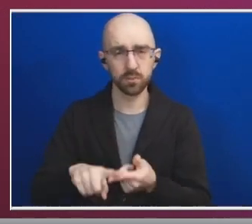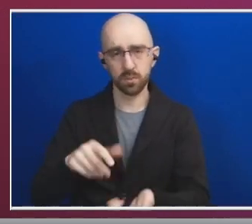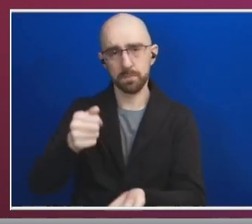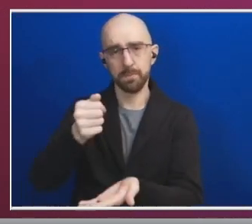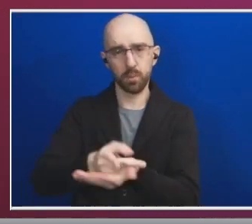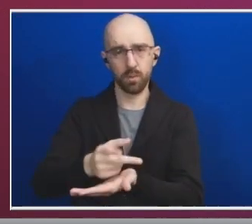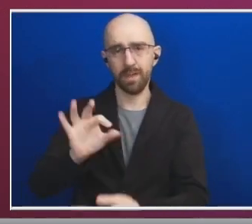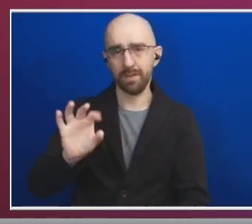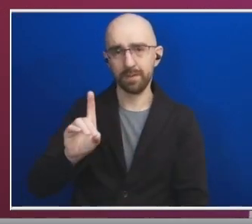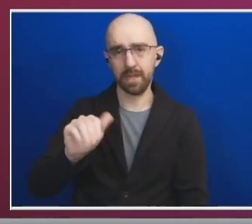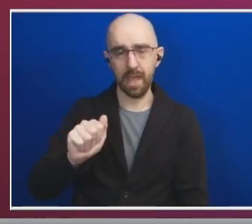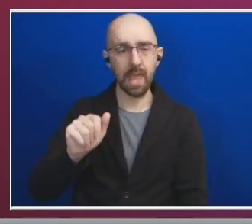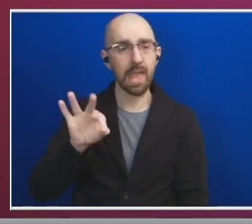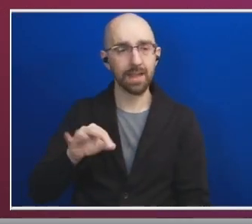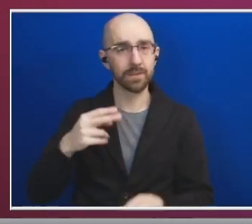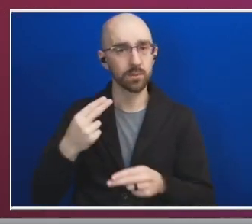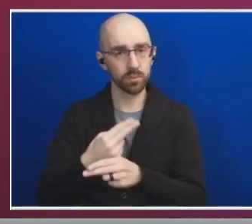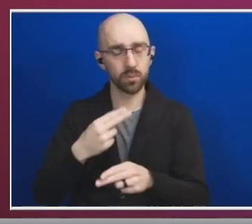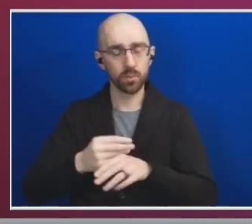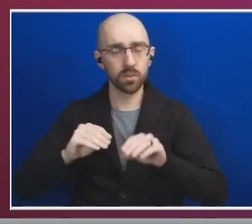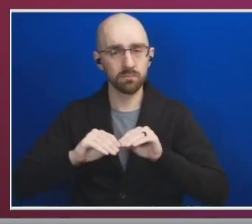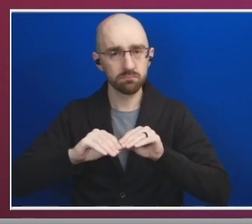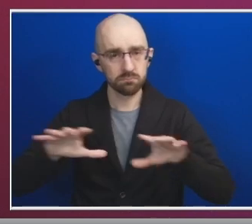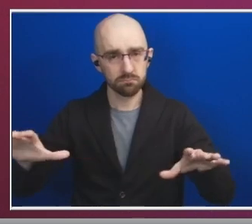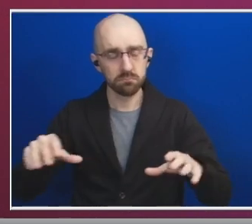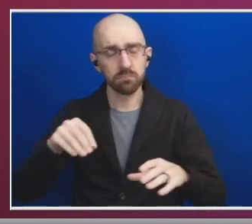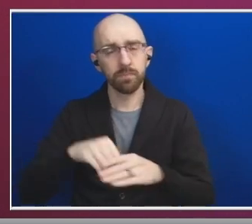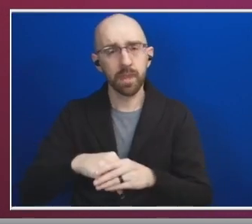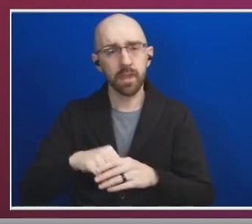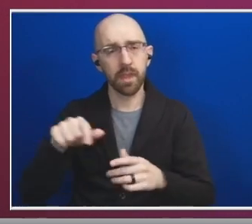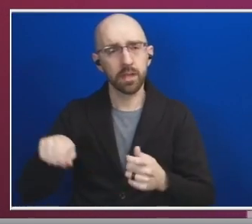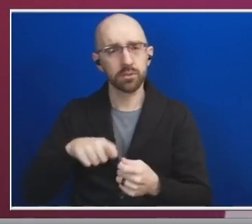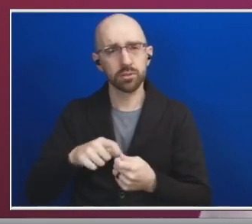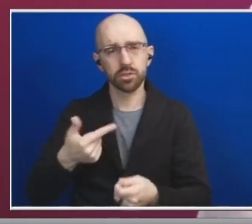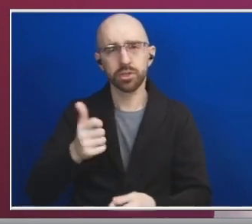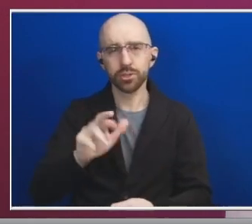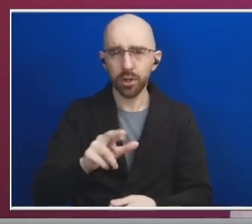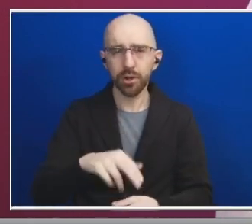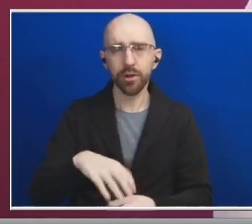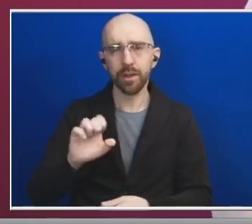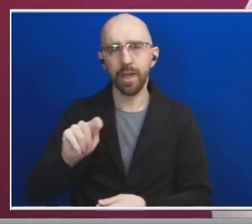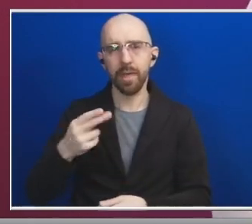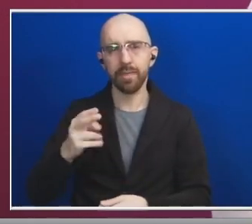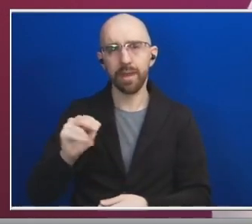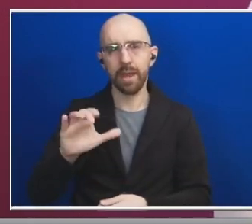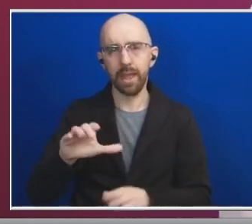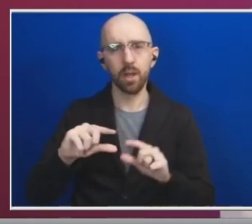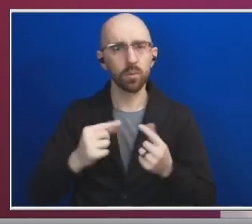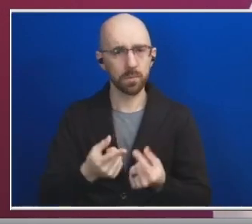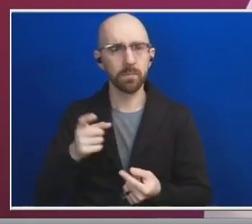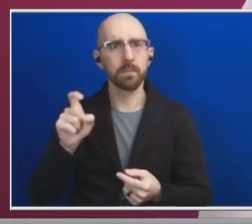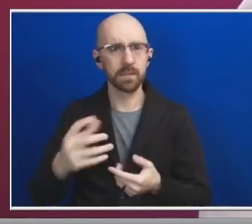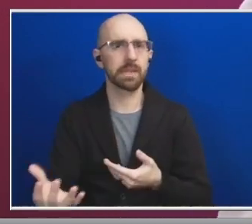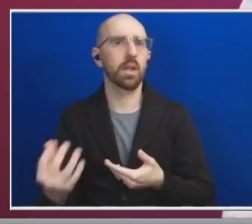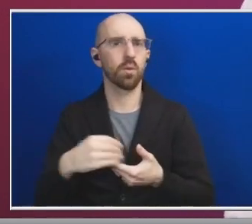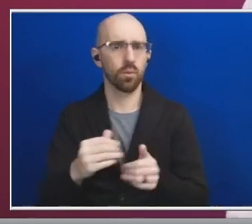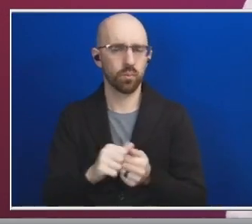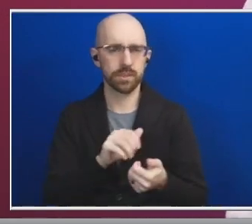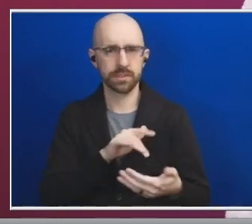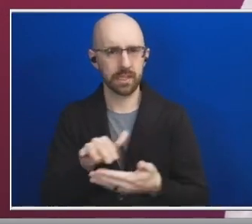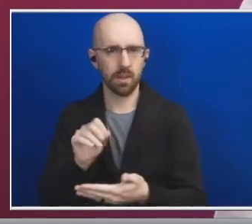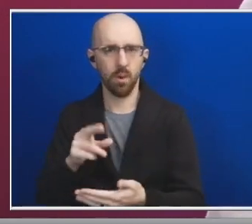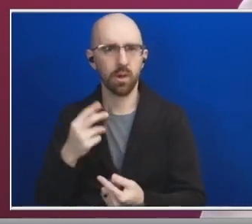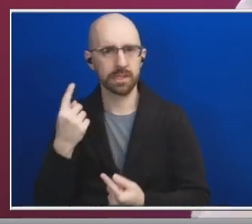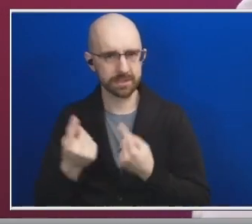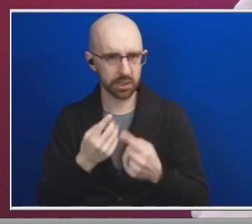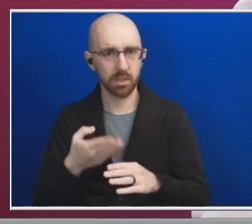going to be used in a certain gender or ethnic group, then they had to be included in the studies that were considered before they were supposed to apply it to